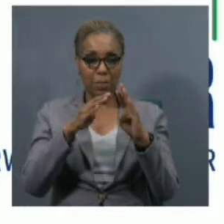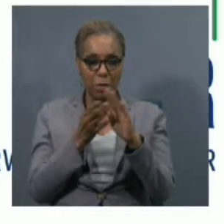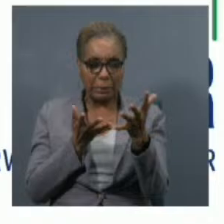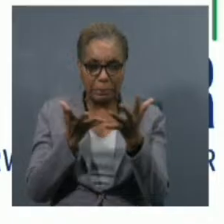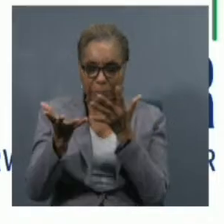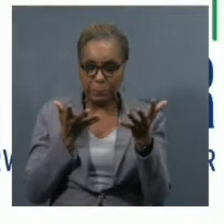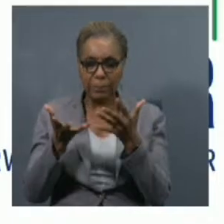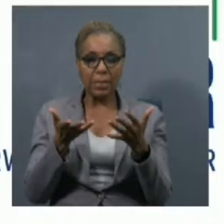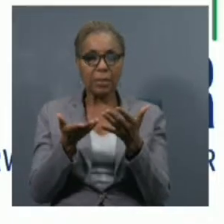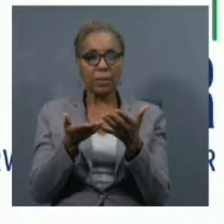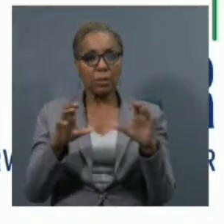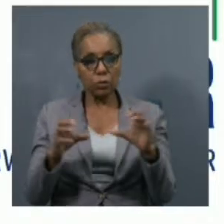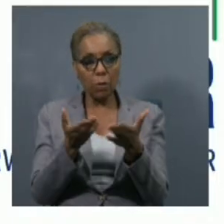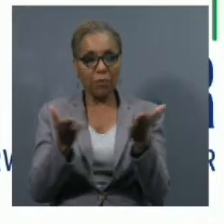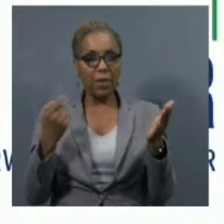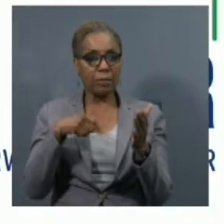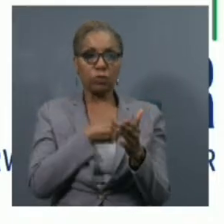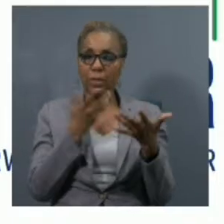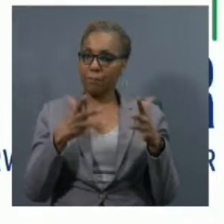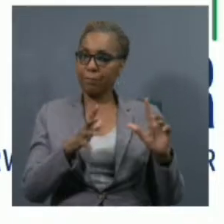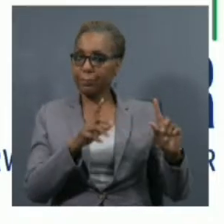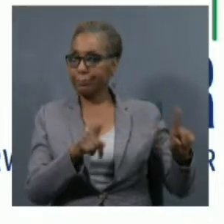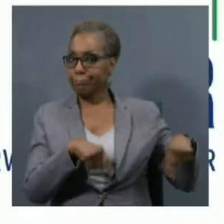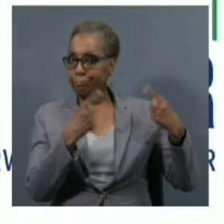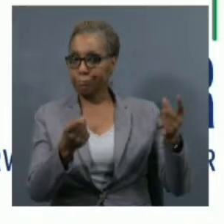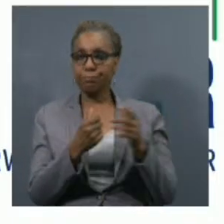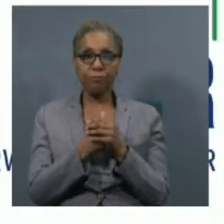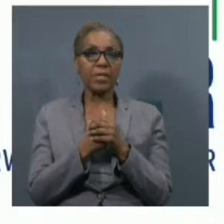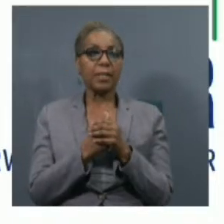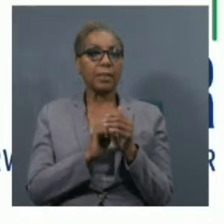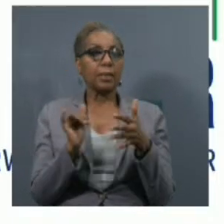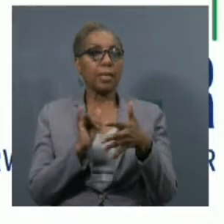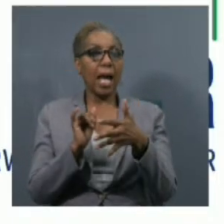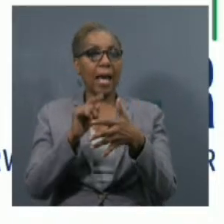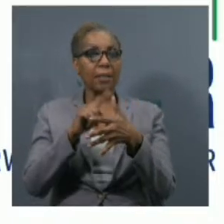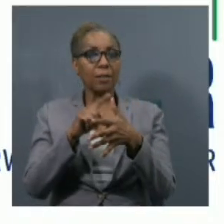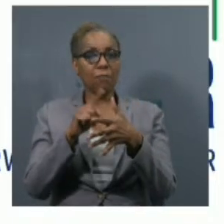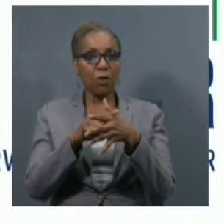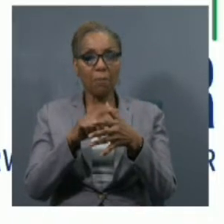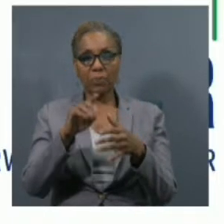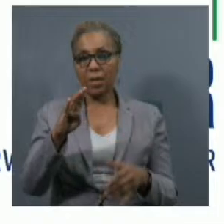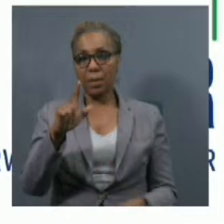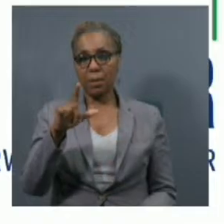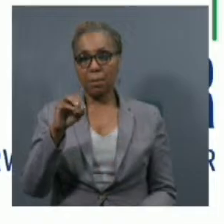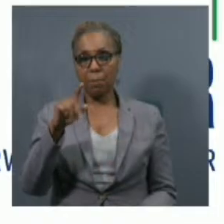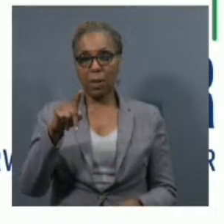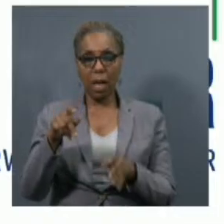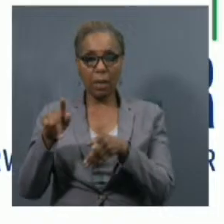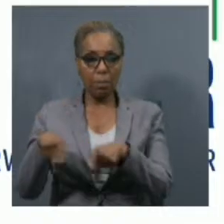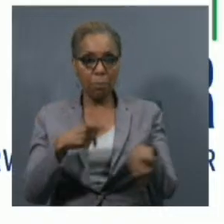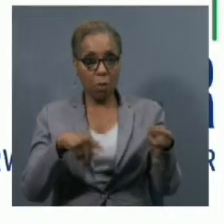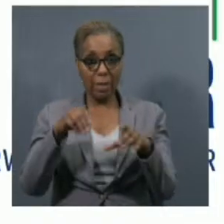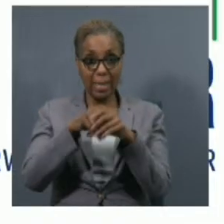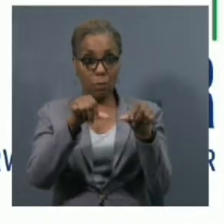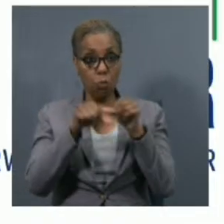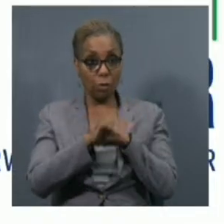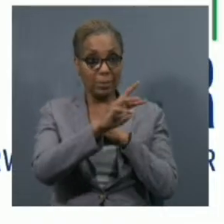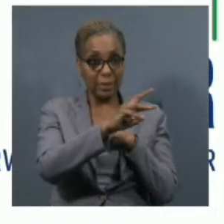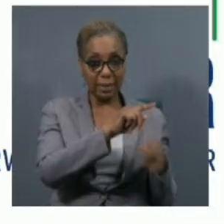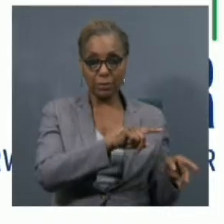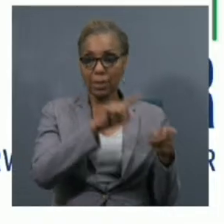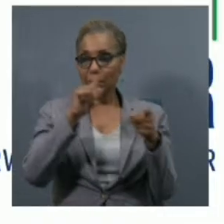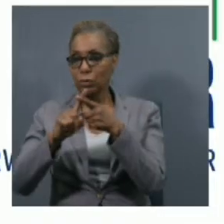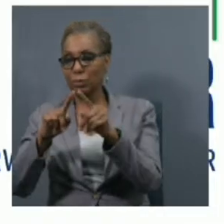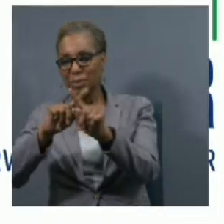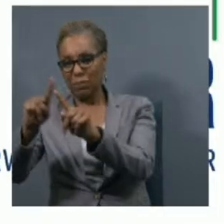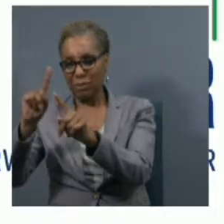things that we've always done. Everything from the block party that we have in Ward 6 to just